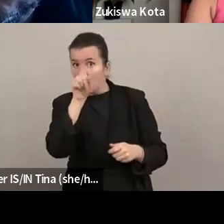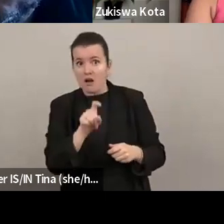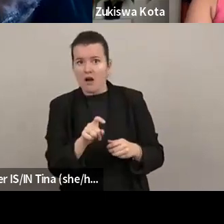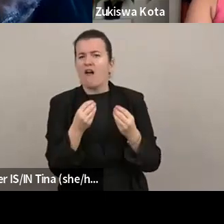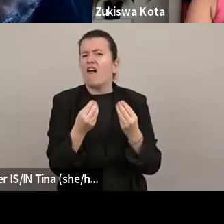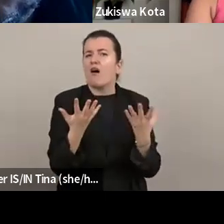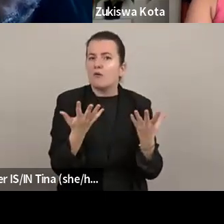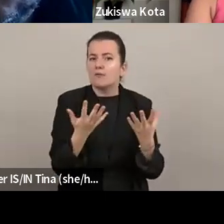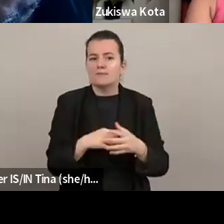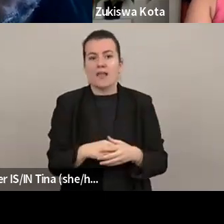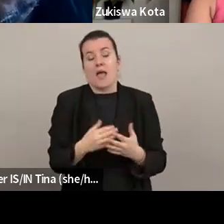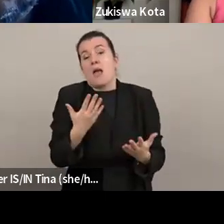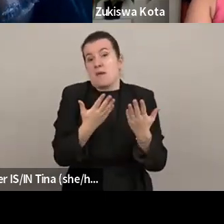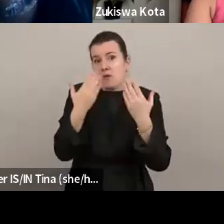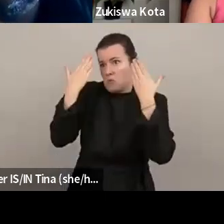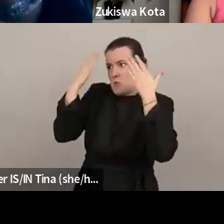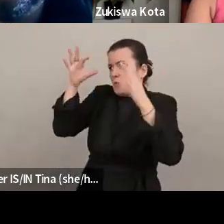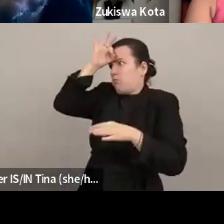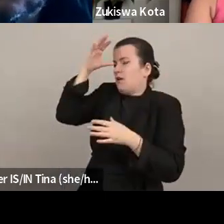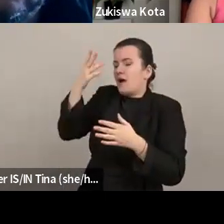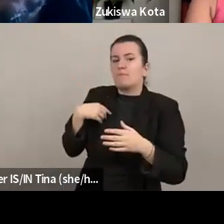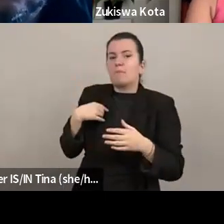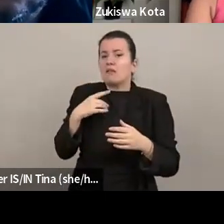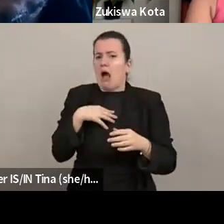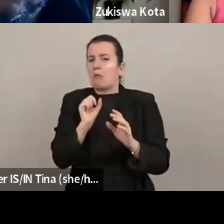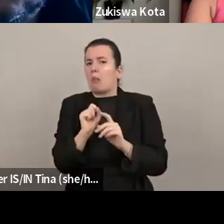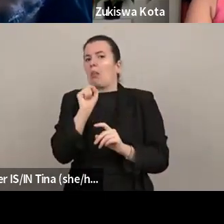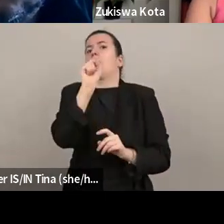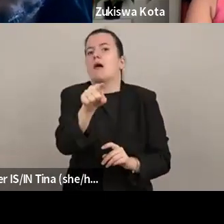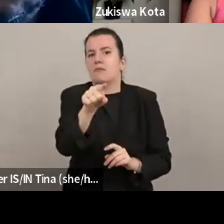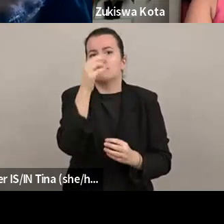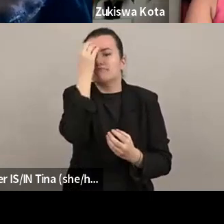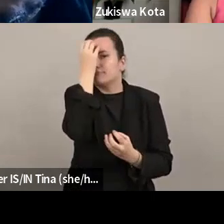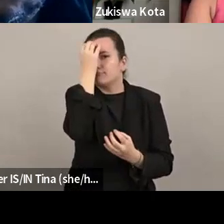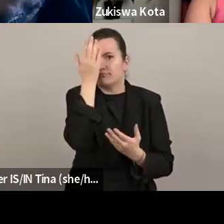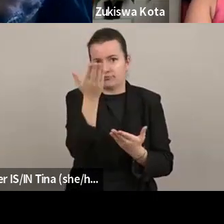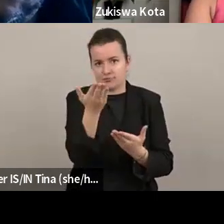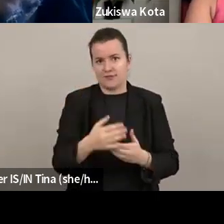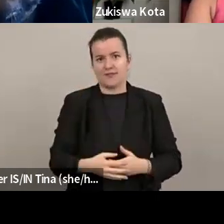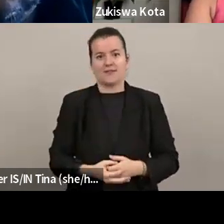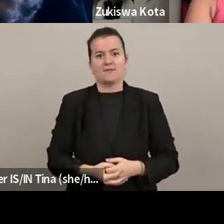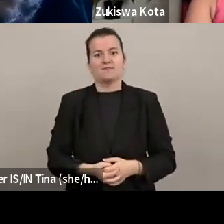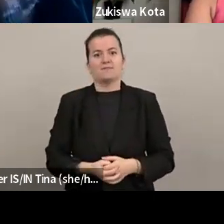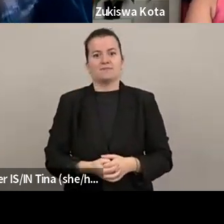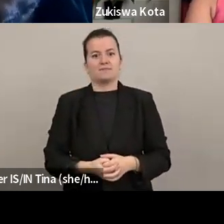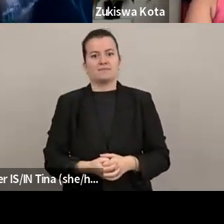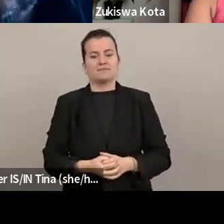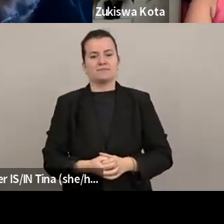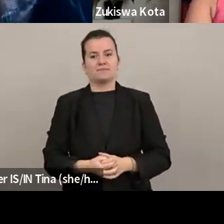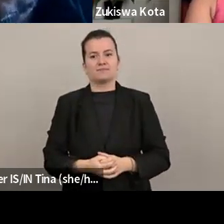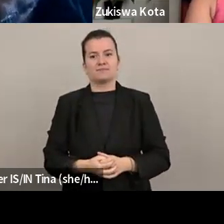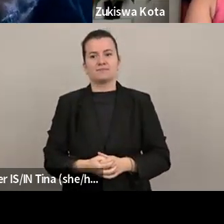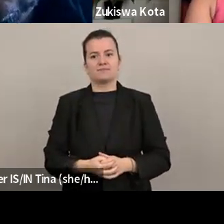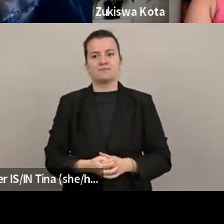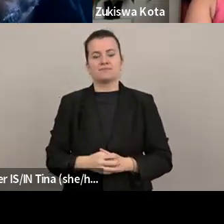I mean, nobody can give an answer most probably right now, but I really invite you. We would like to talk with people about this.